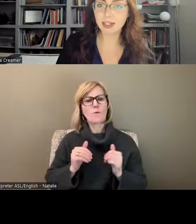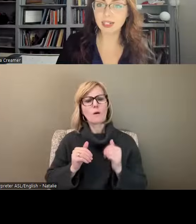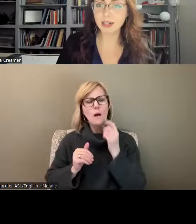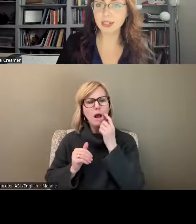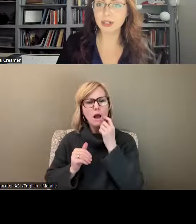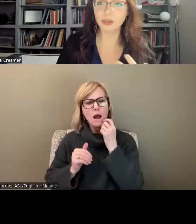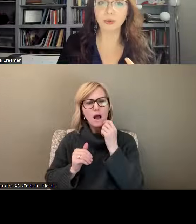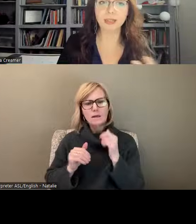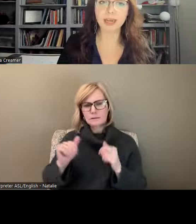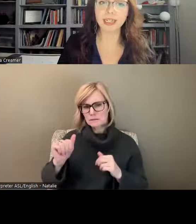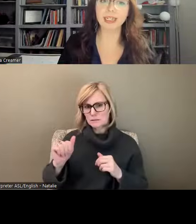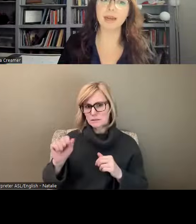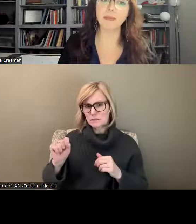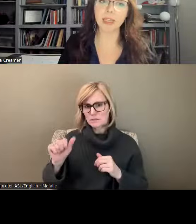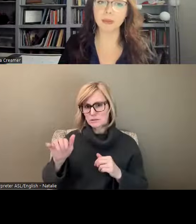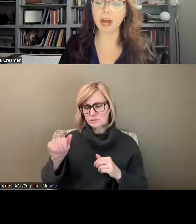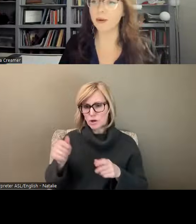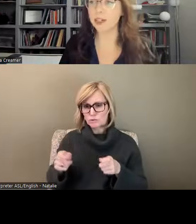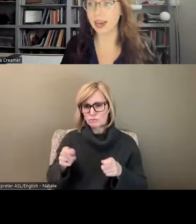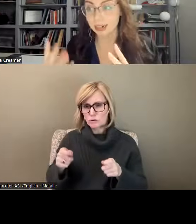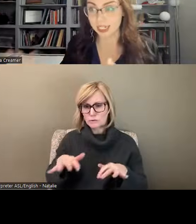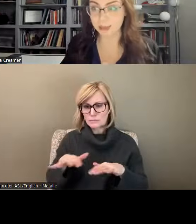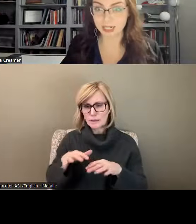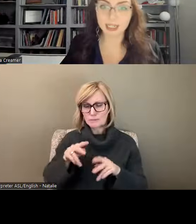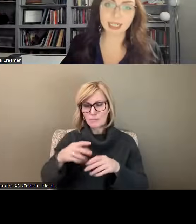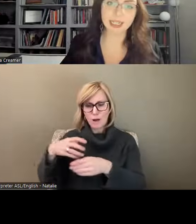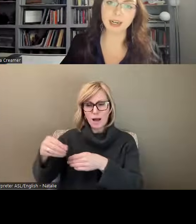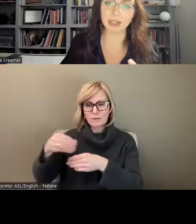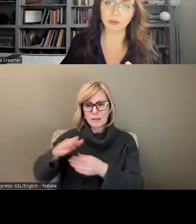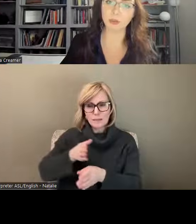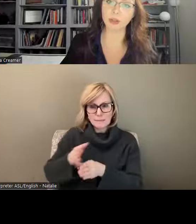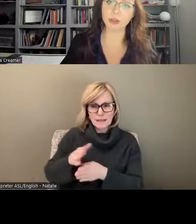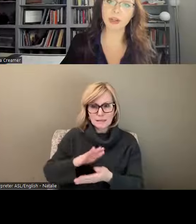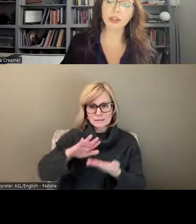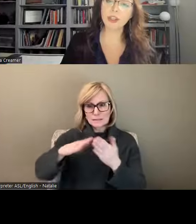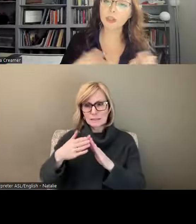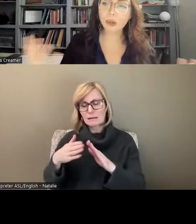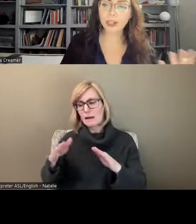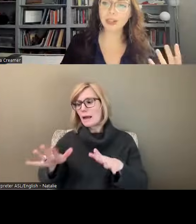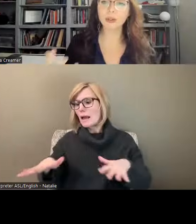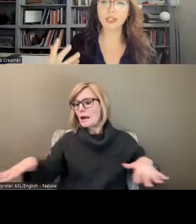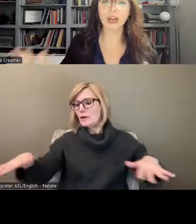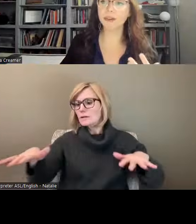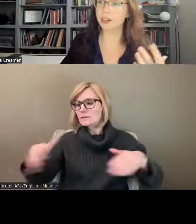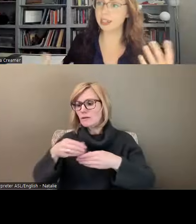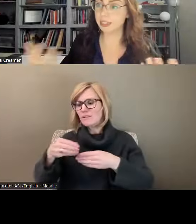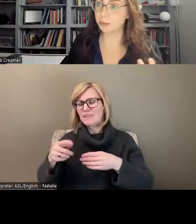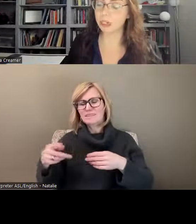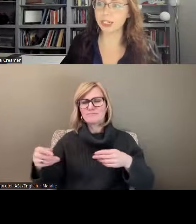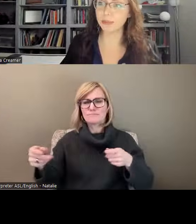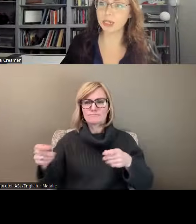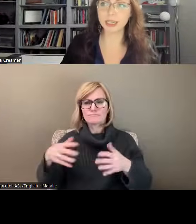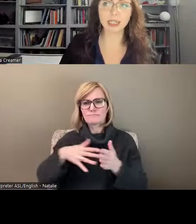then did Assyria control spaces and people outside of its main cities, areas which were usually loosely governed in